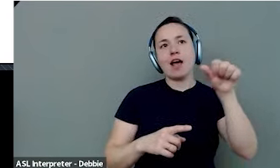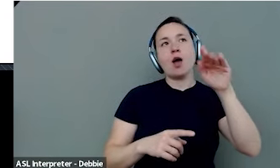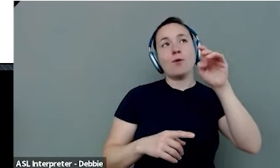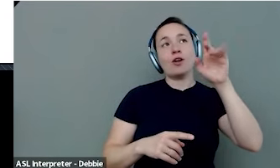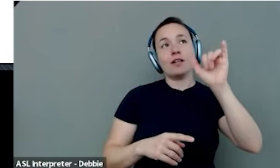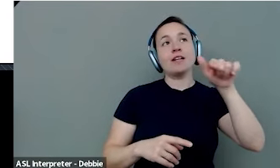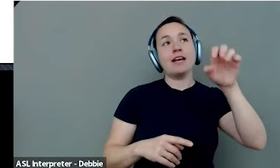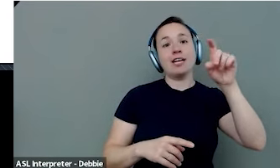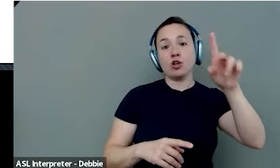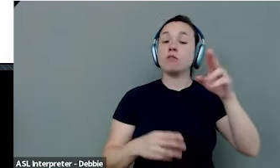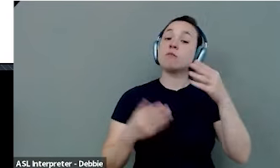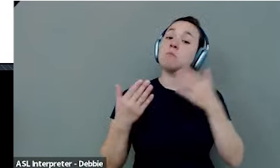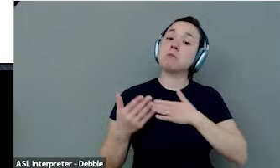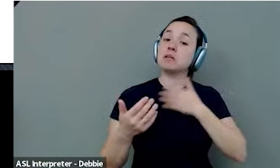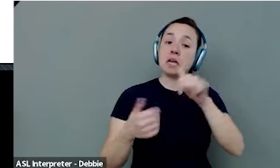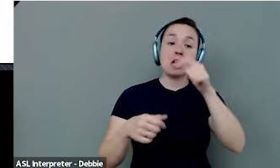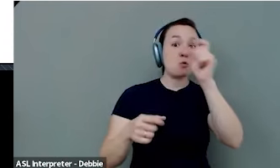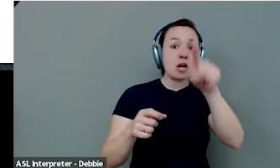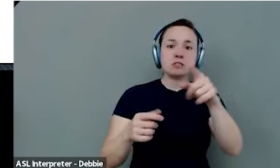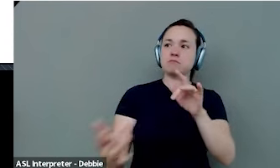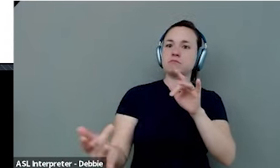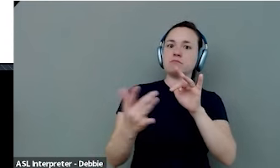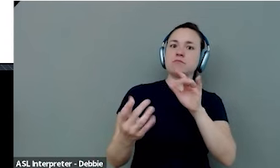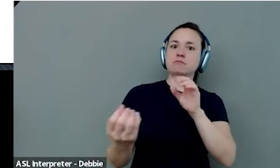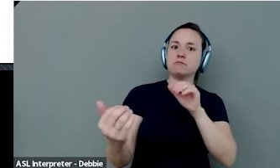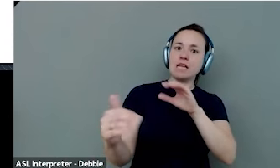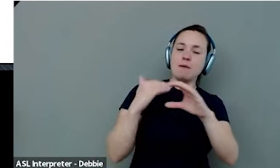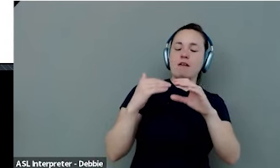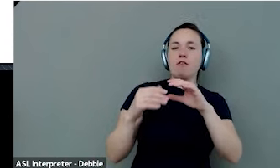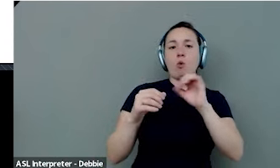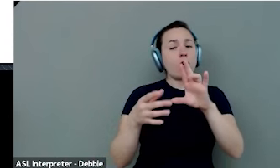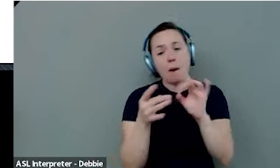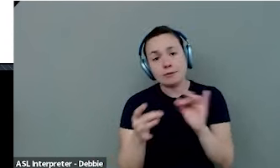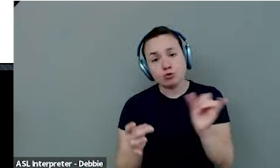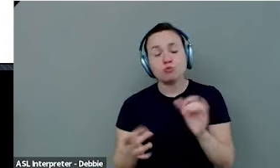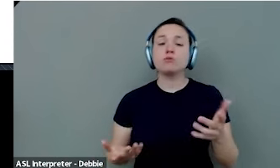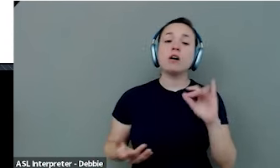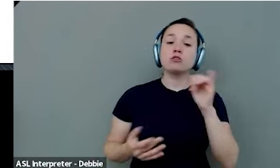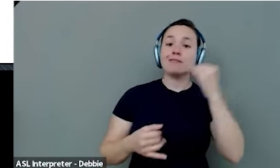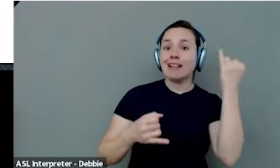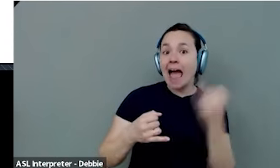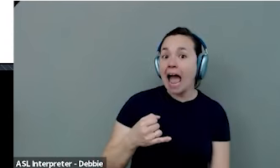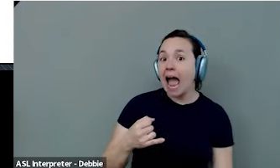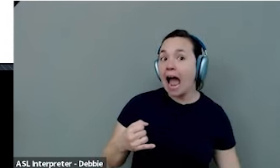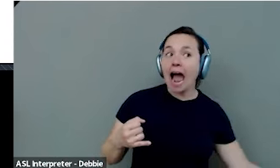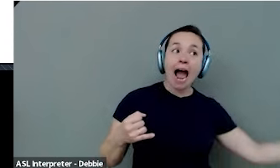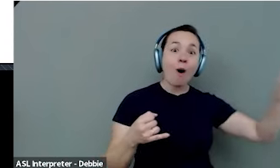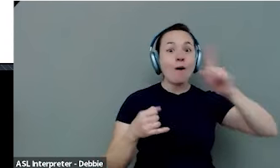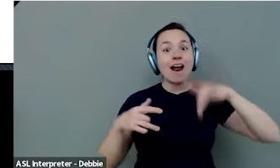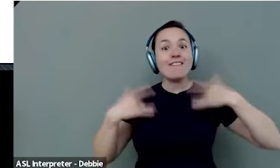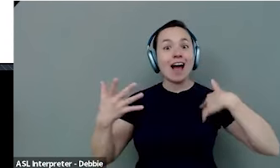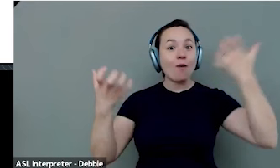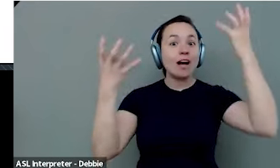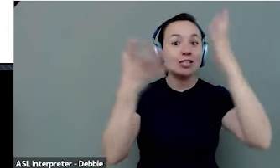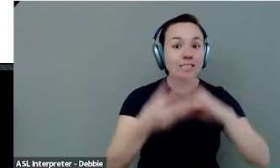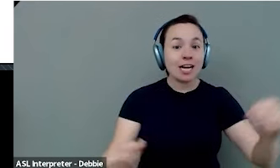disabilityculture@berkeley.edu. Feel free to send us any questions or comments. And also, lastly, one event I wanted to share